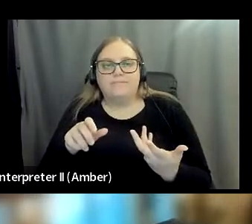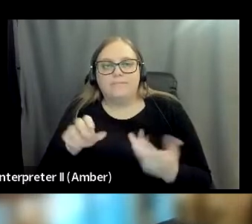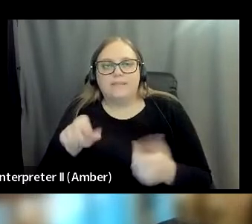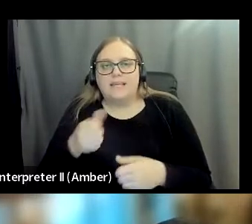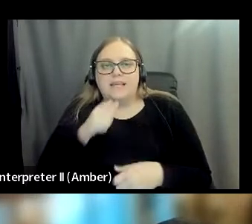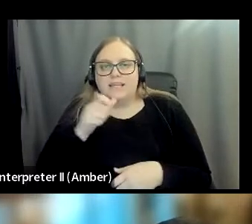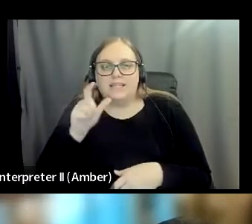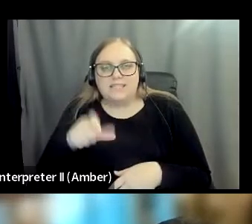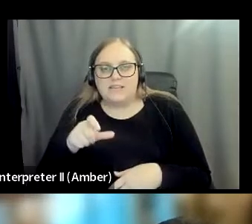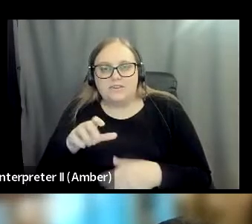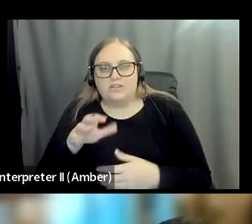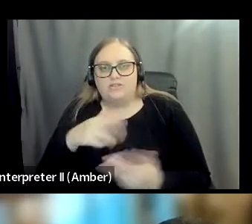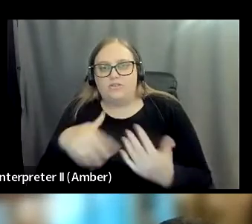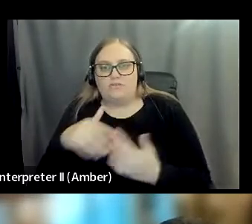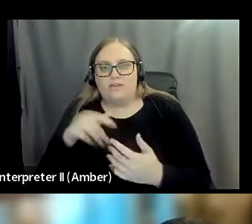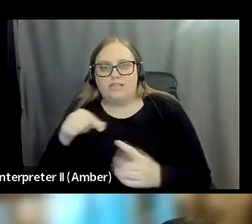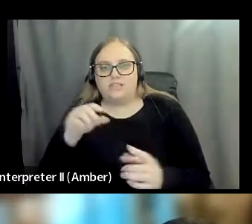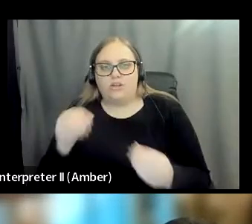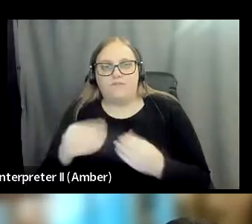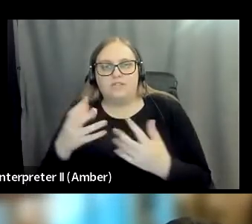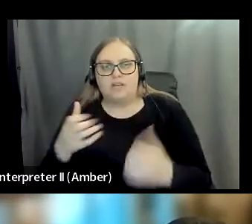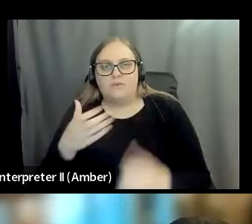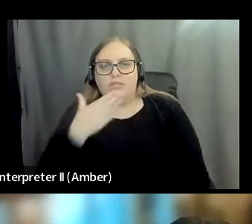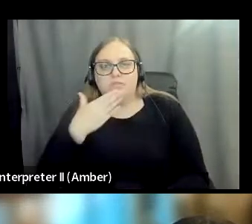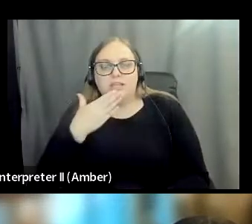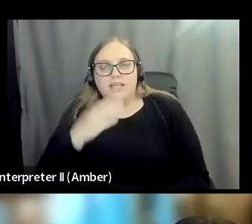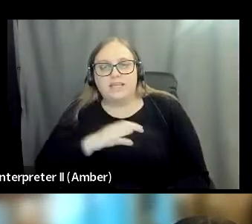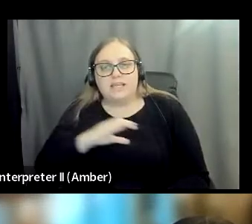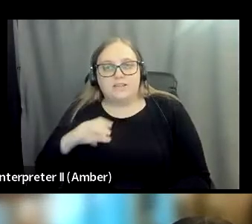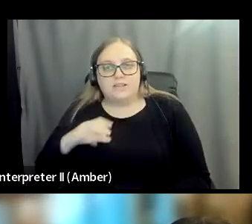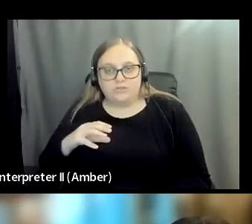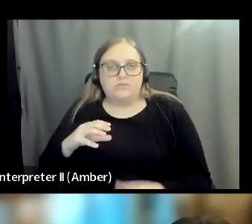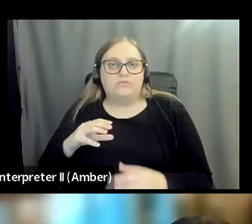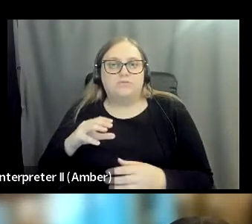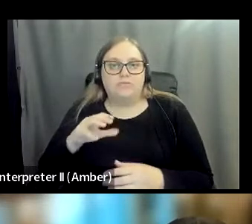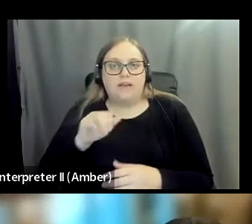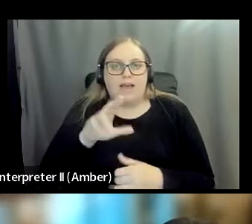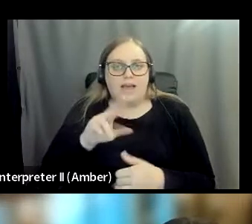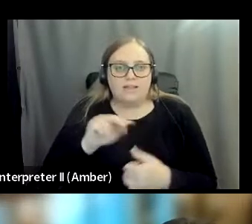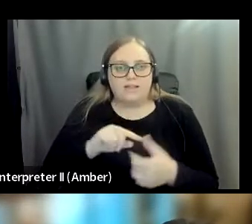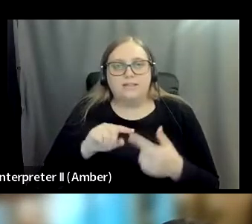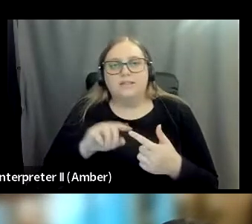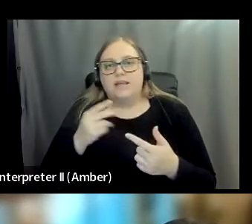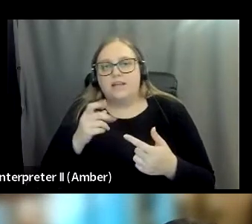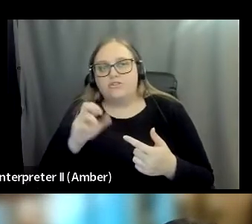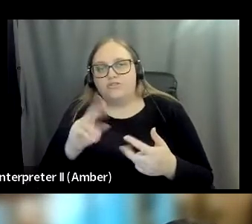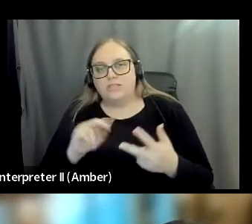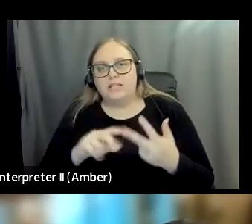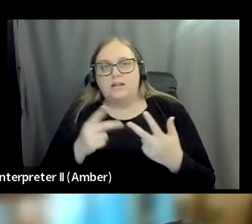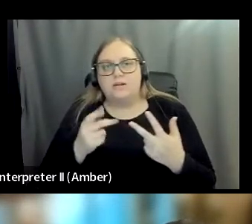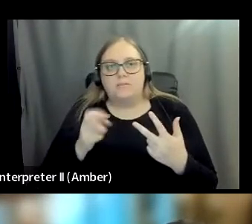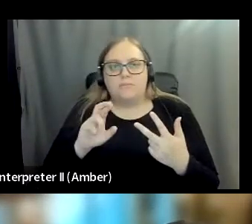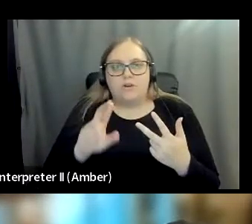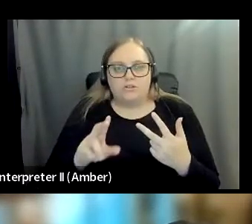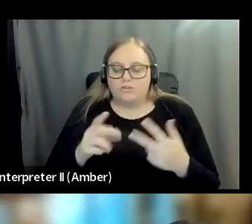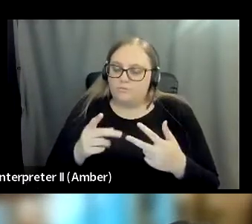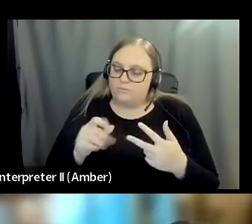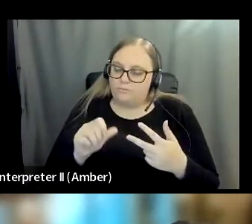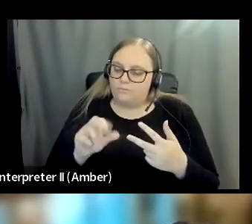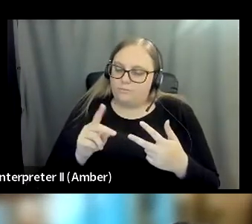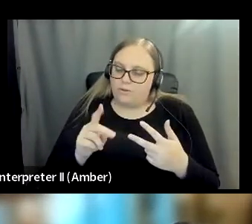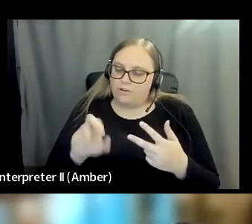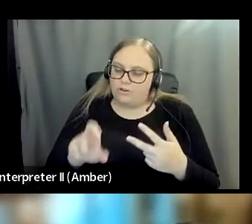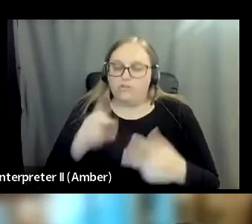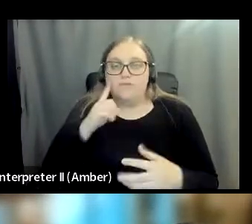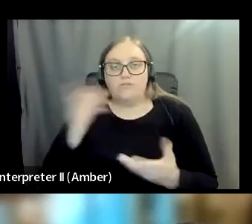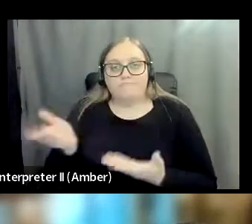around this office. Sorry. I want to thank council members Allen, Henderson, and Parker for co-introducing this